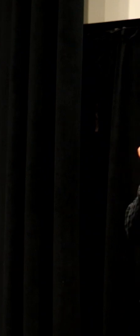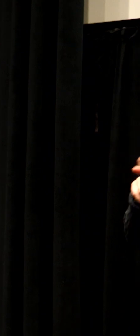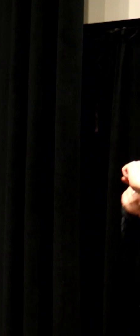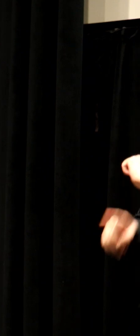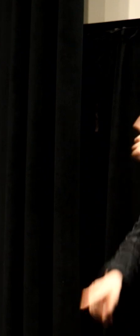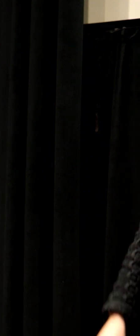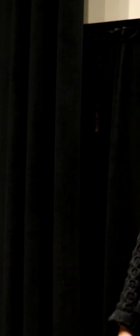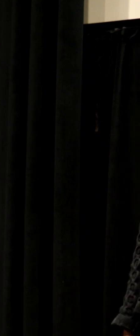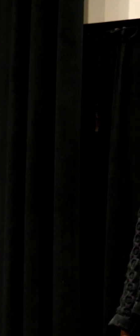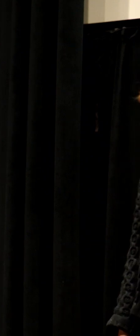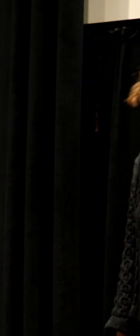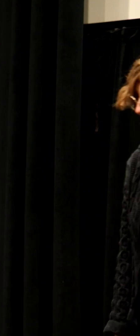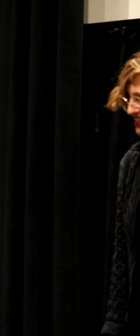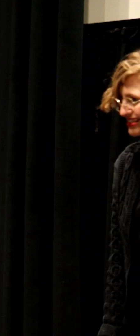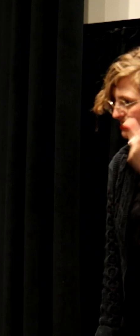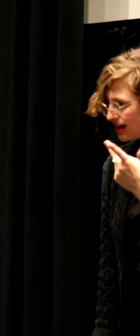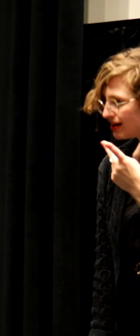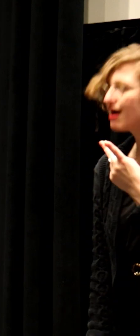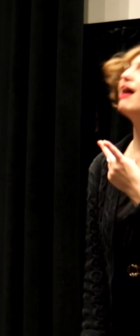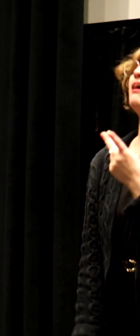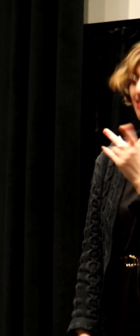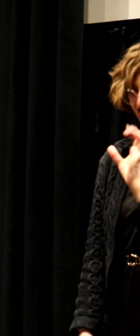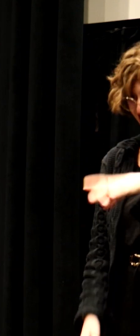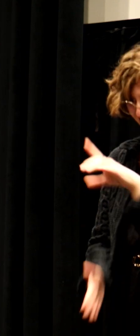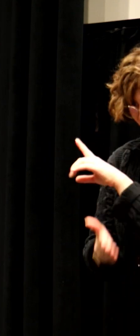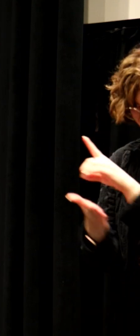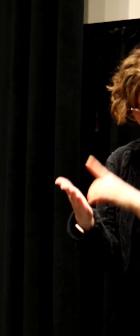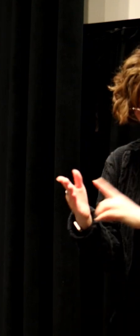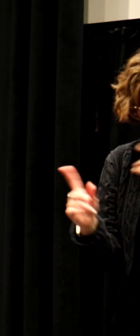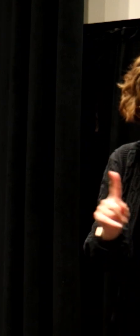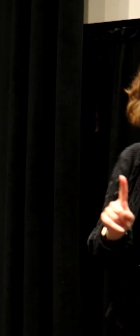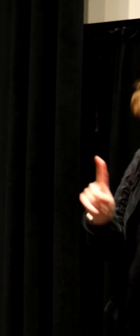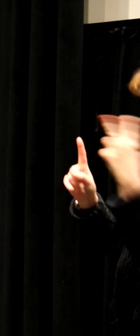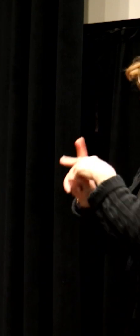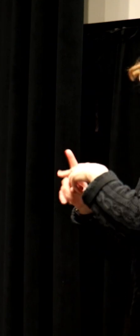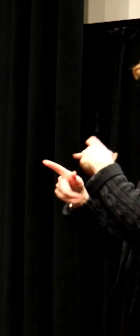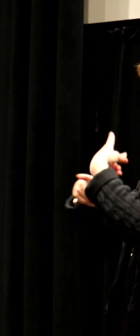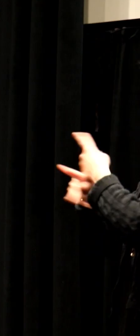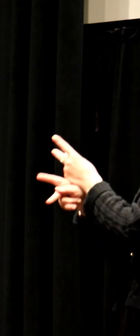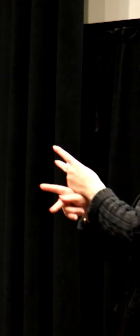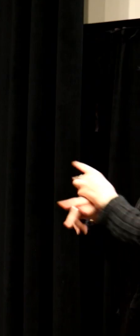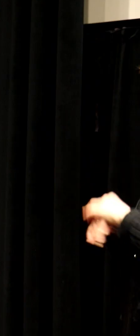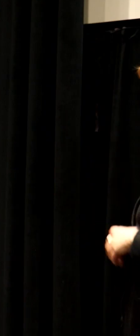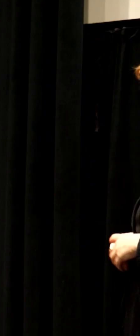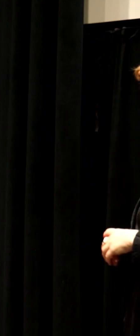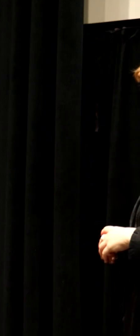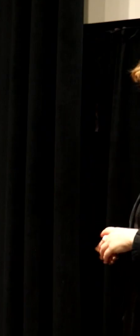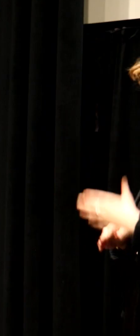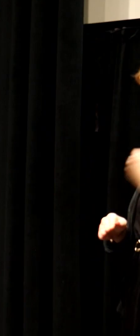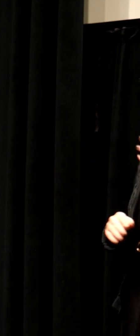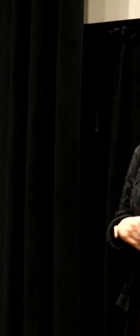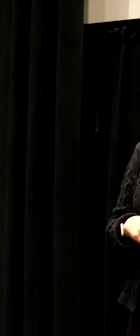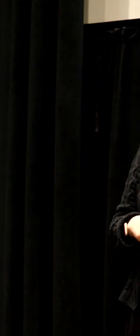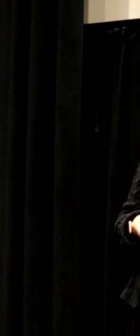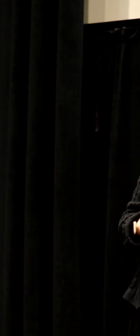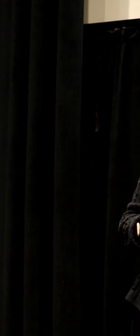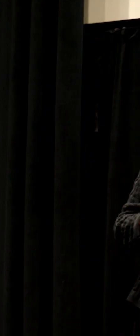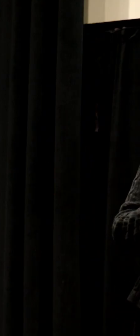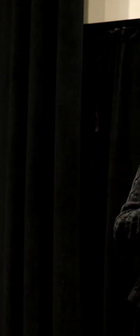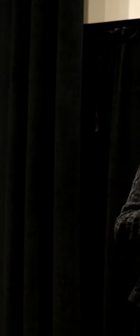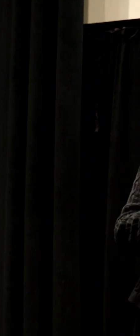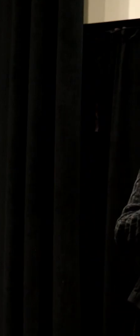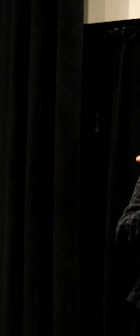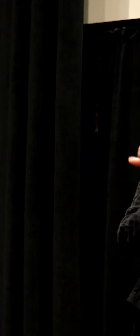take it to production, right? So even though these tools exist, designers are gonna really be needed to really make something